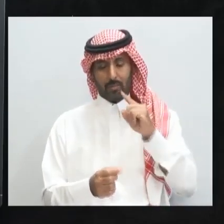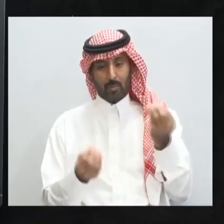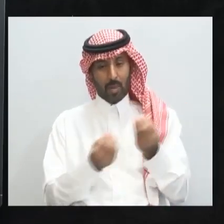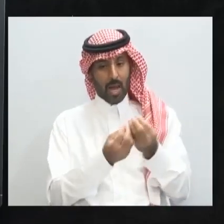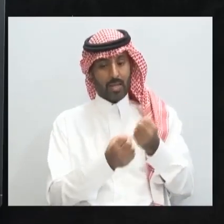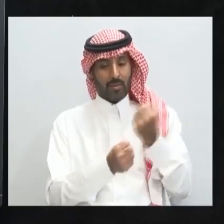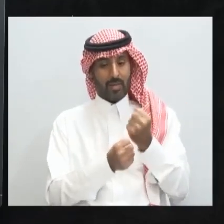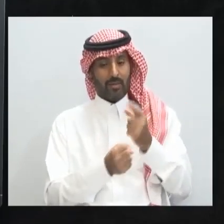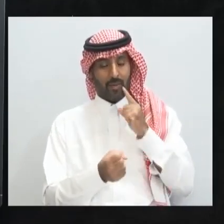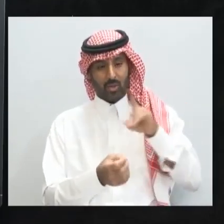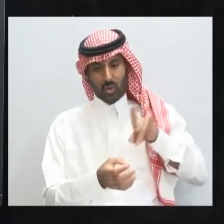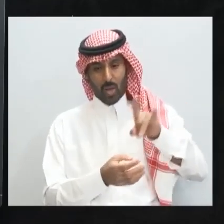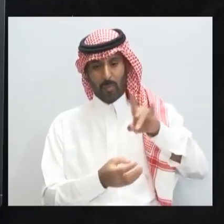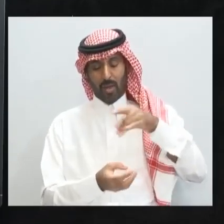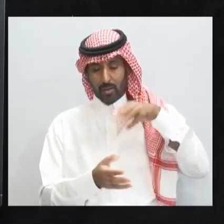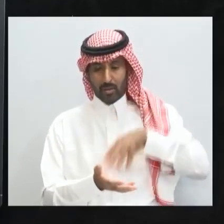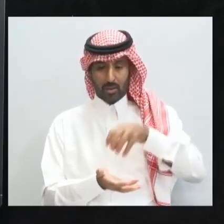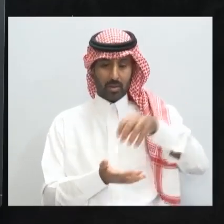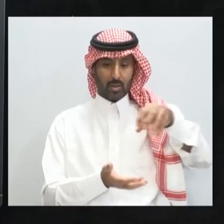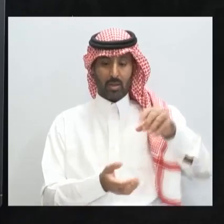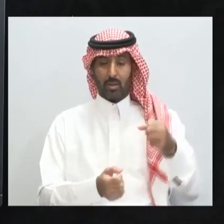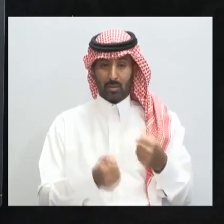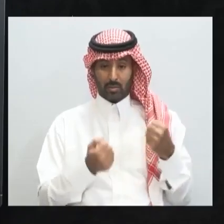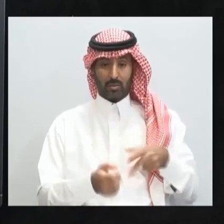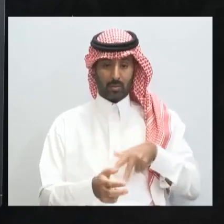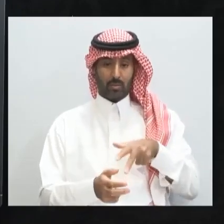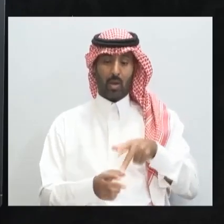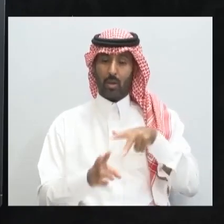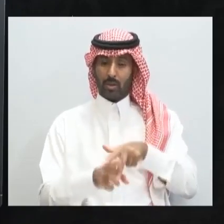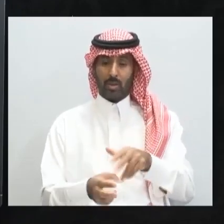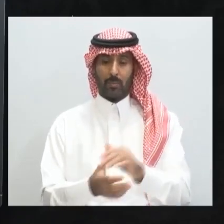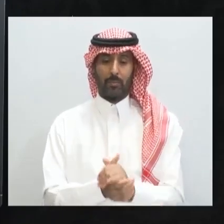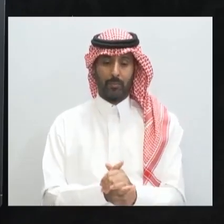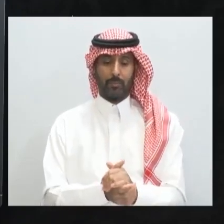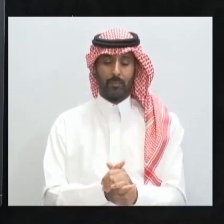form, travel. We have here used to participate, base form.